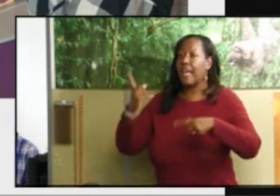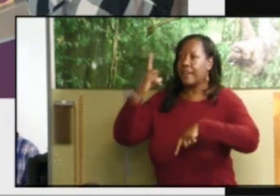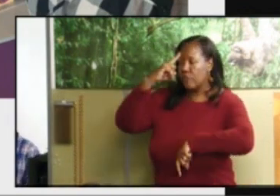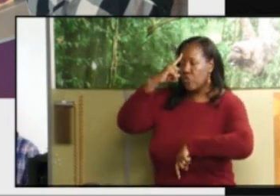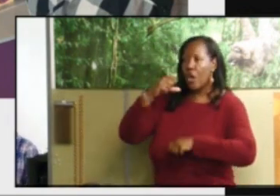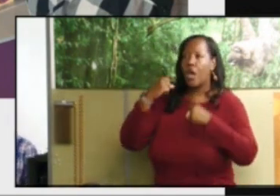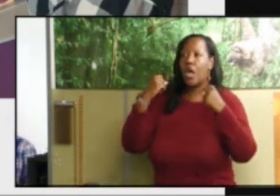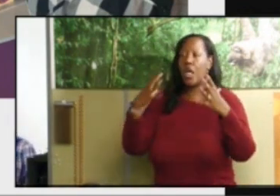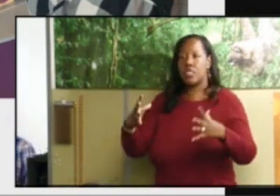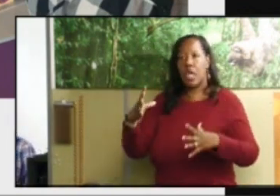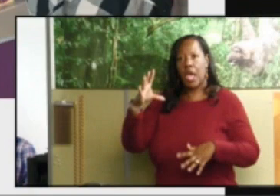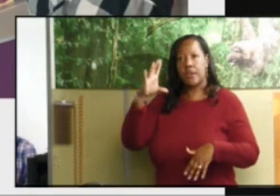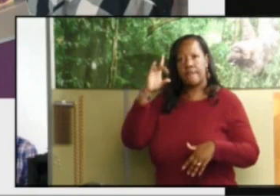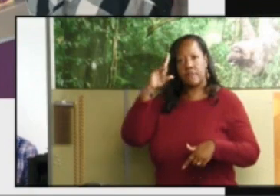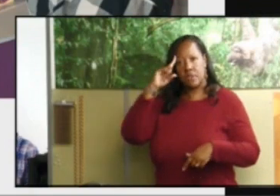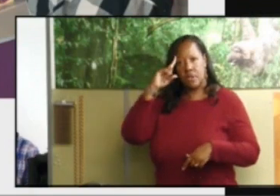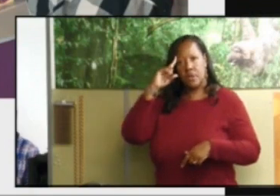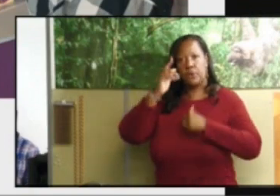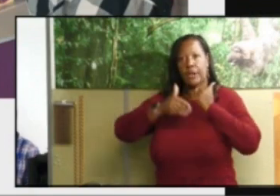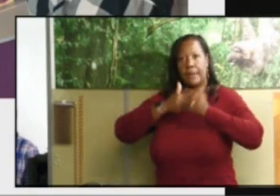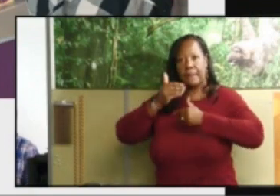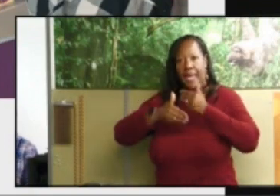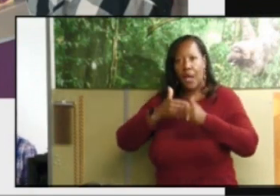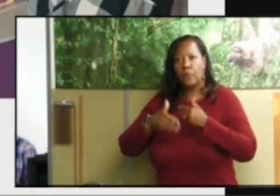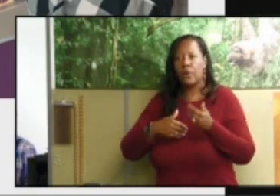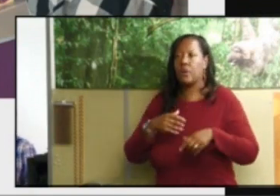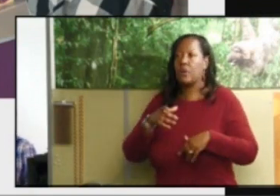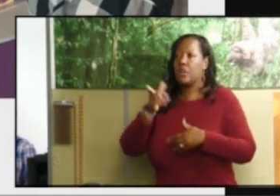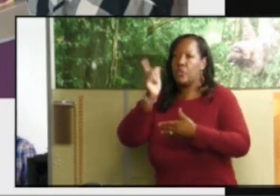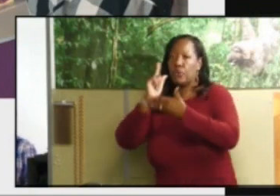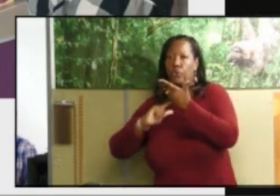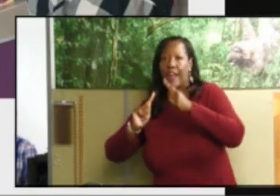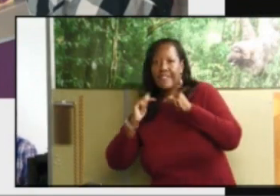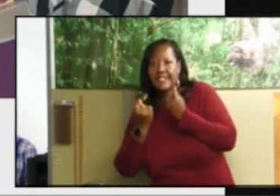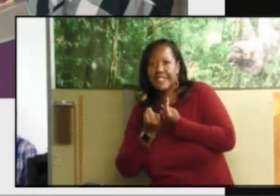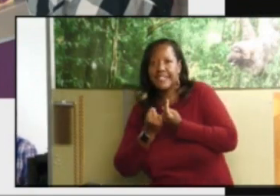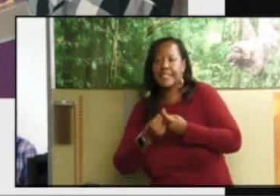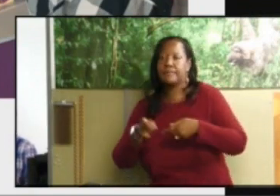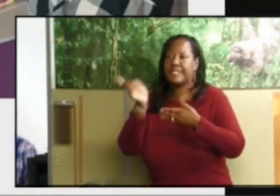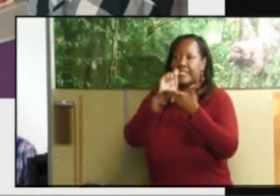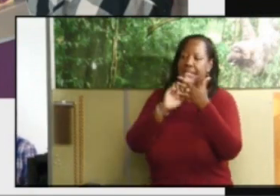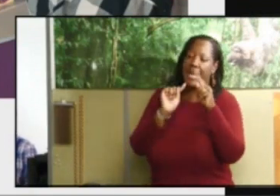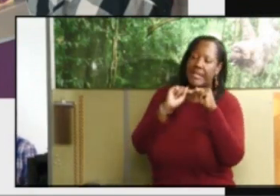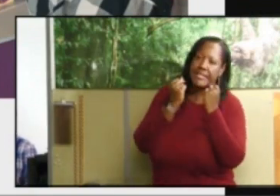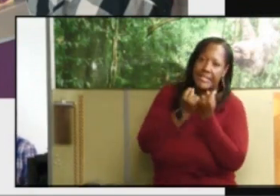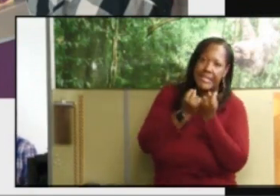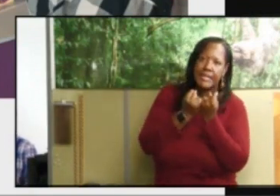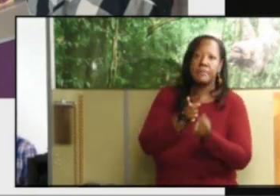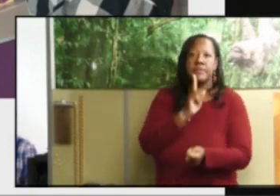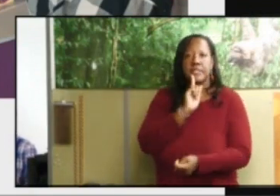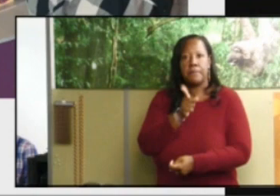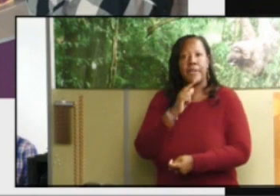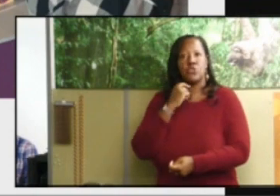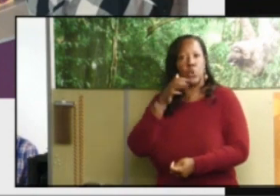power from our collective graphics team, our fabrication team, the design team, to make the concept come to life.